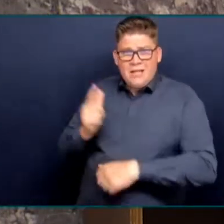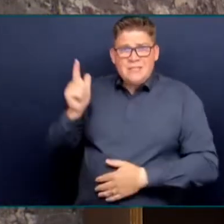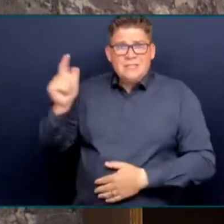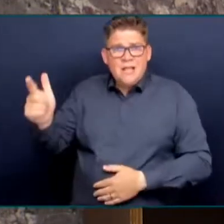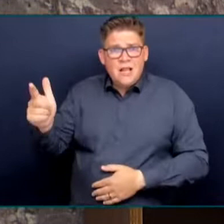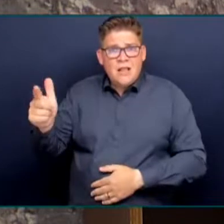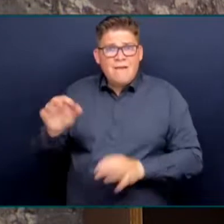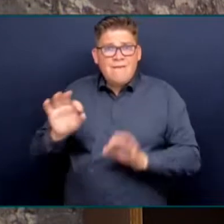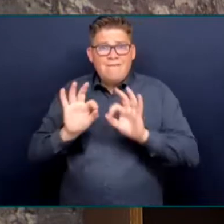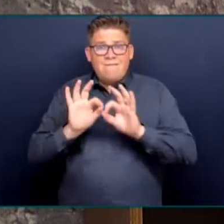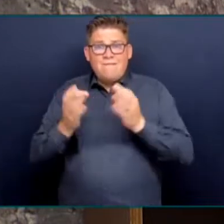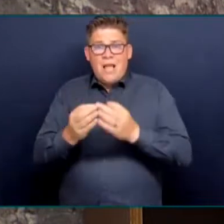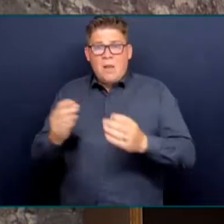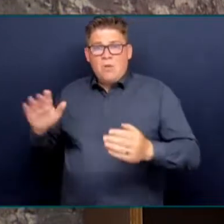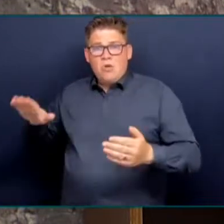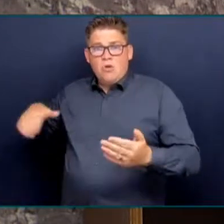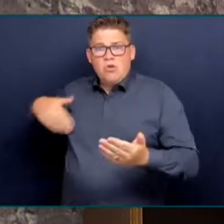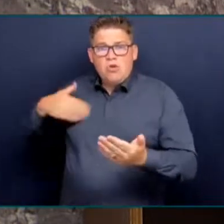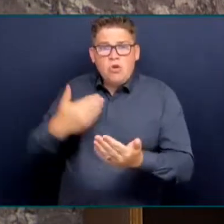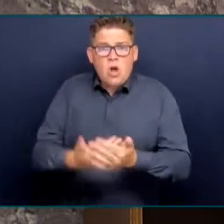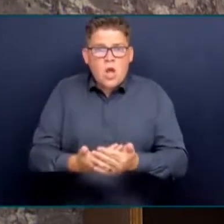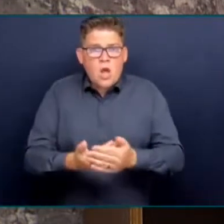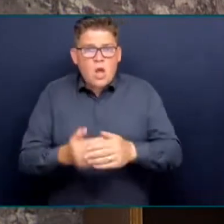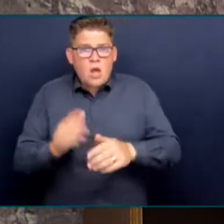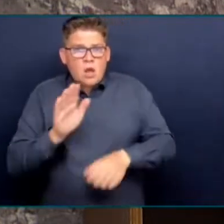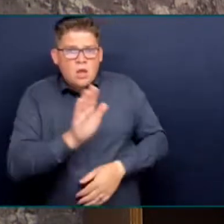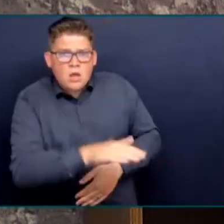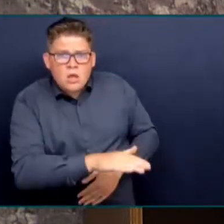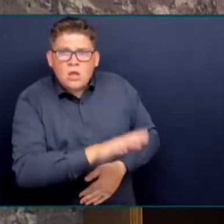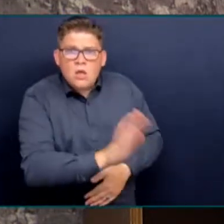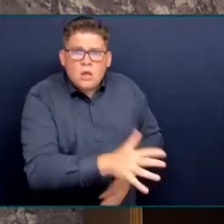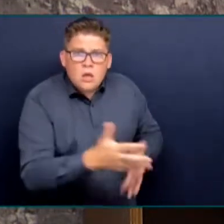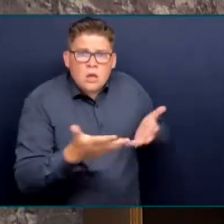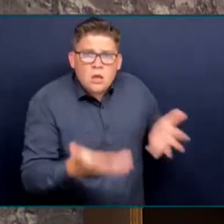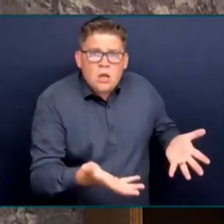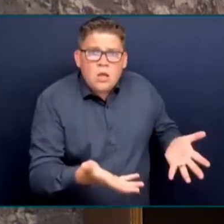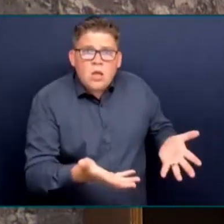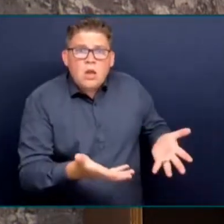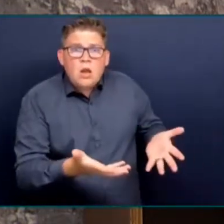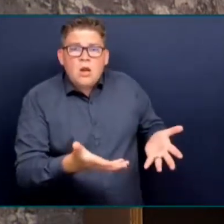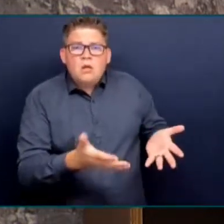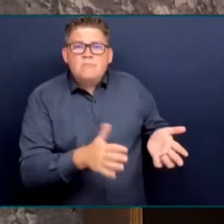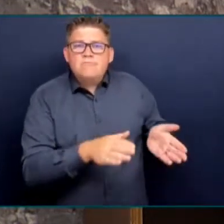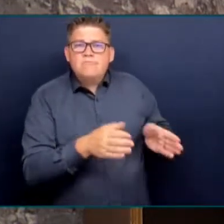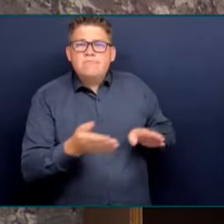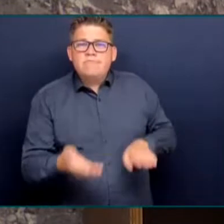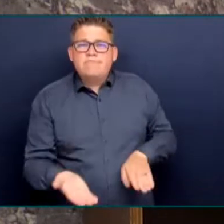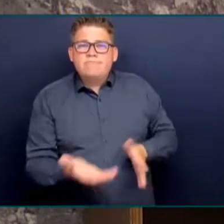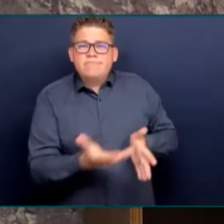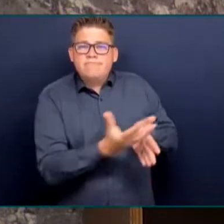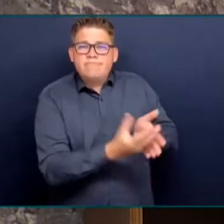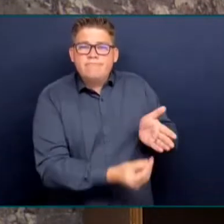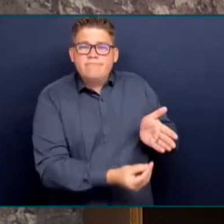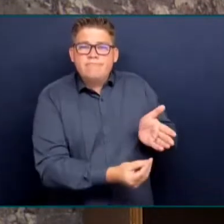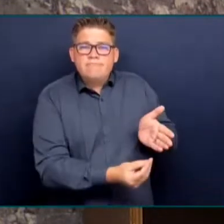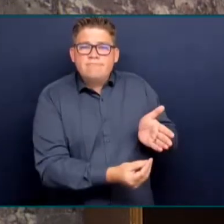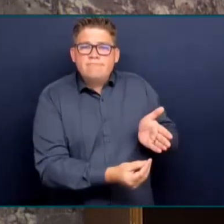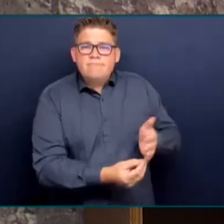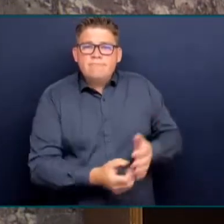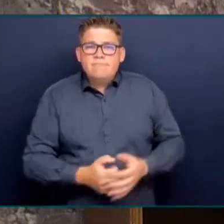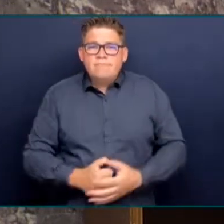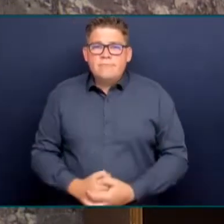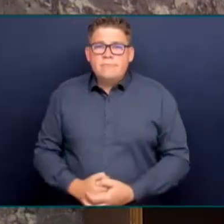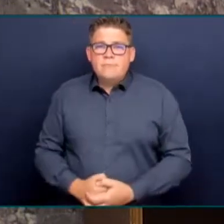died. This is what Adrian Gear of the BC Nurses Union said about this tragedy, quote, "Nurses are